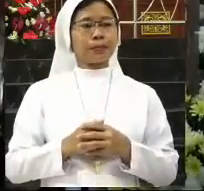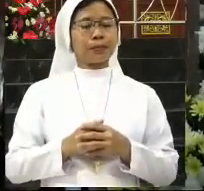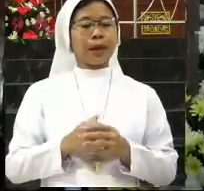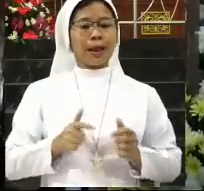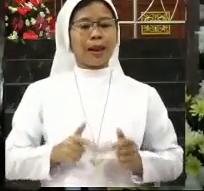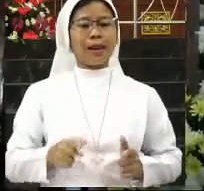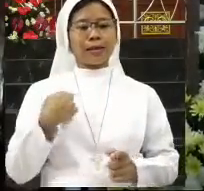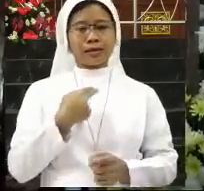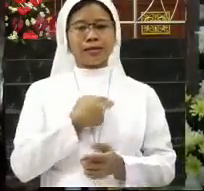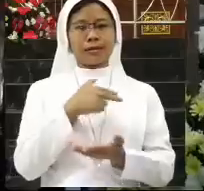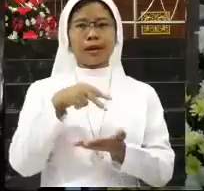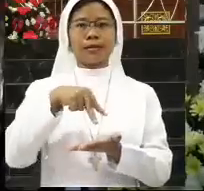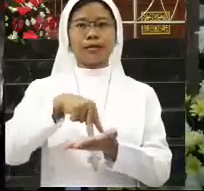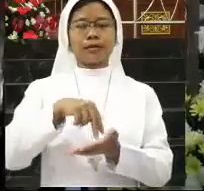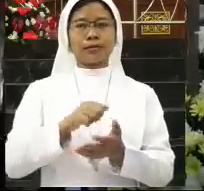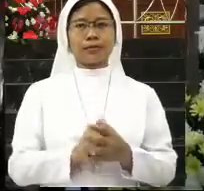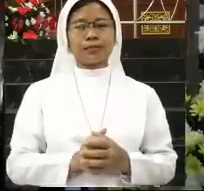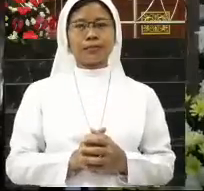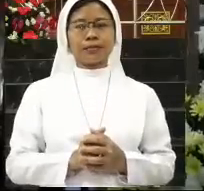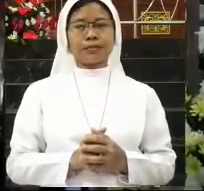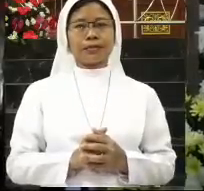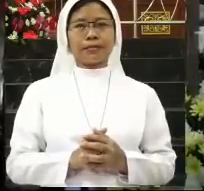Let us all stand.